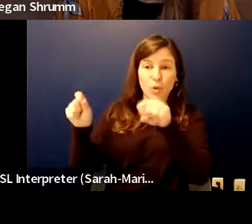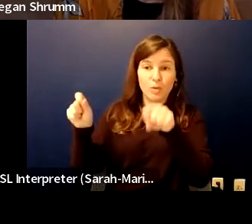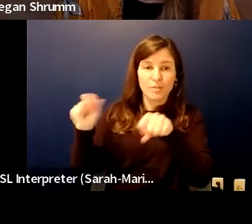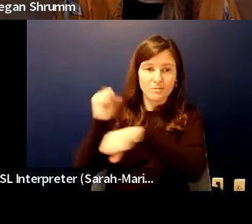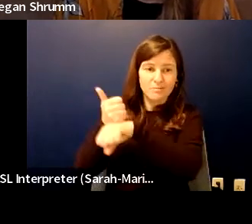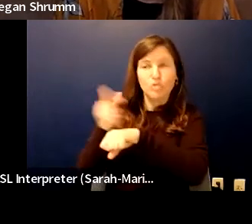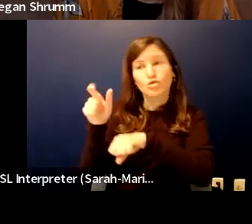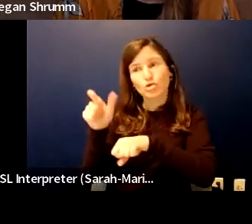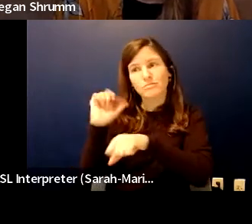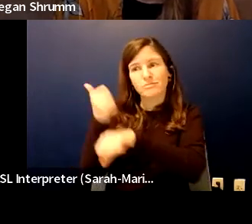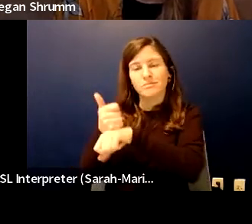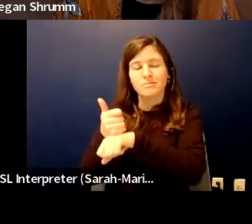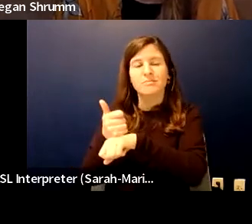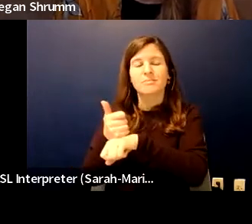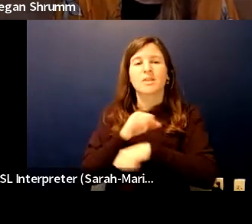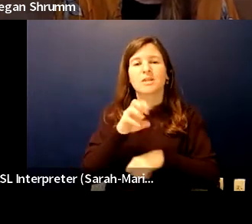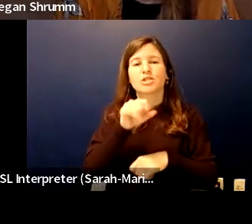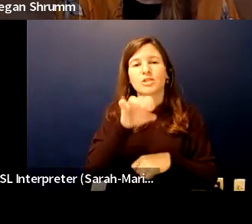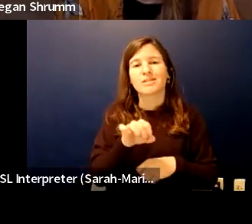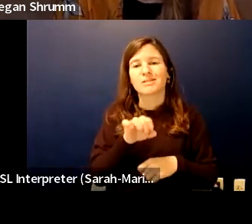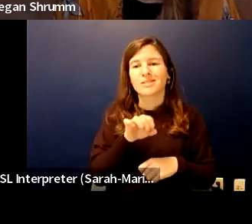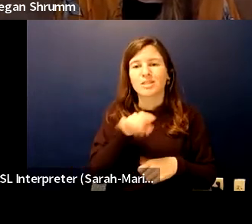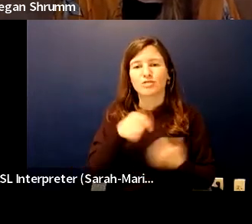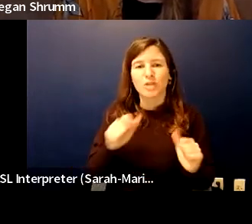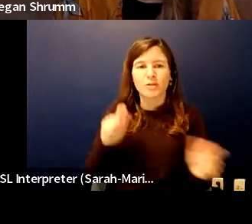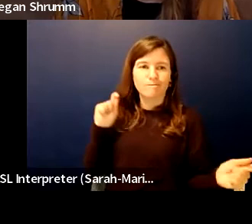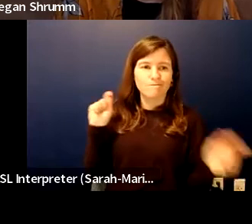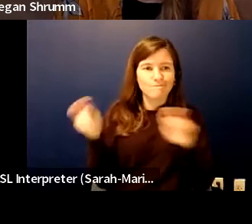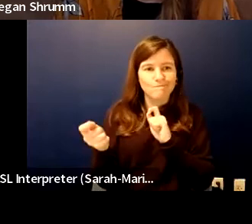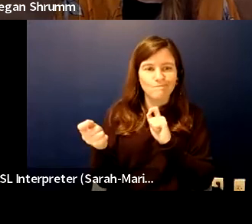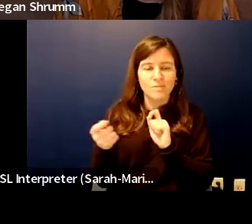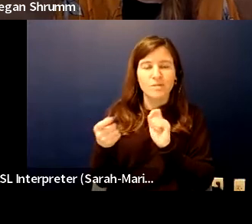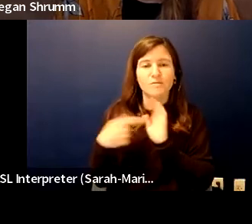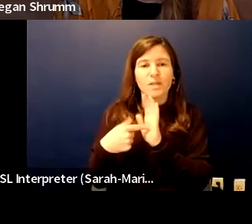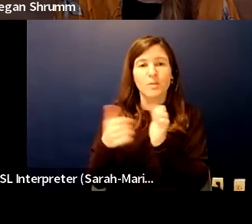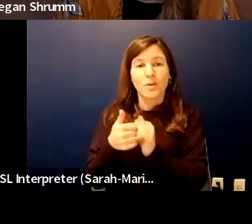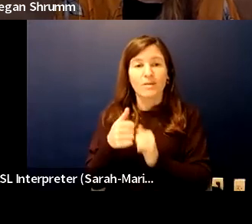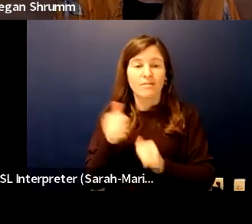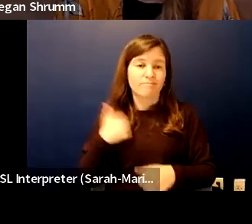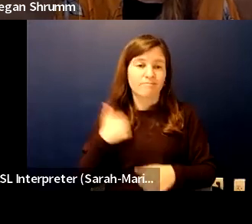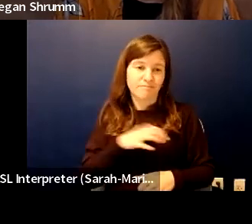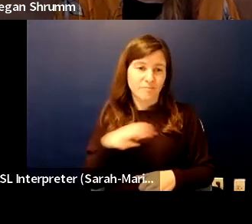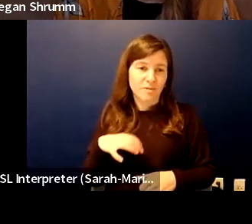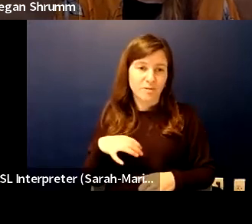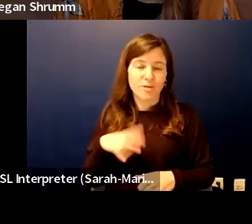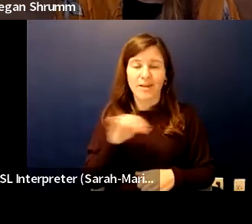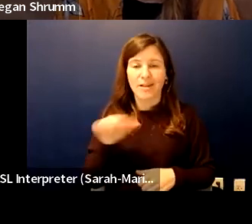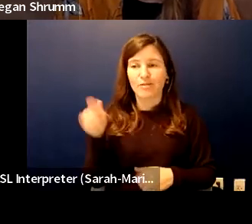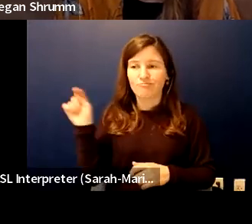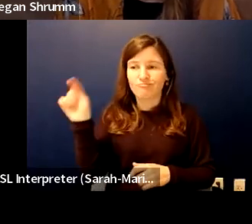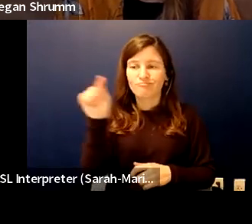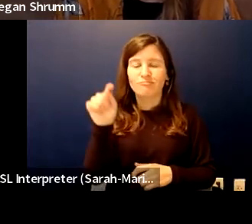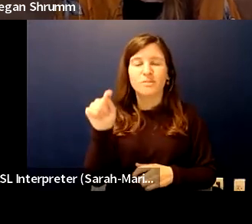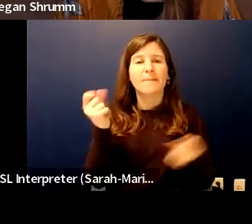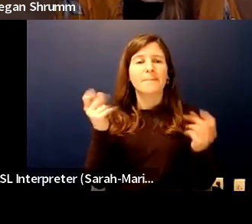should be implemented, and he's trying to kind of reshape in terms of Canada Council and other places. But I wonder, because a lot of the folks